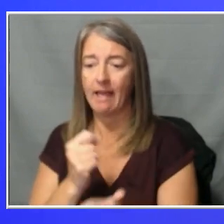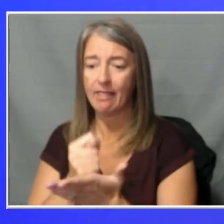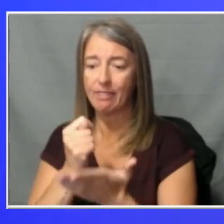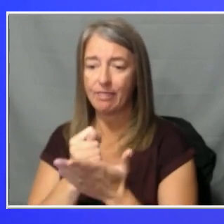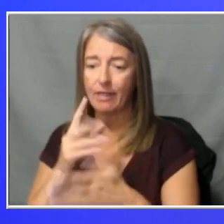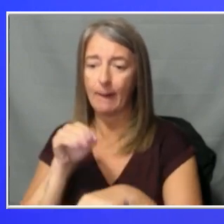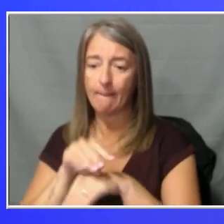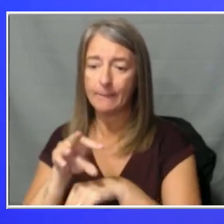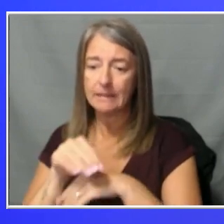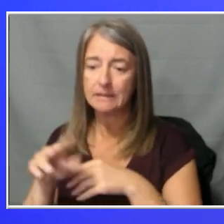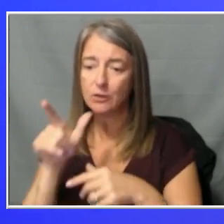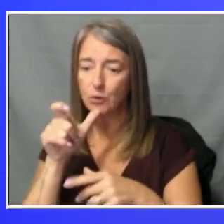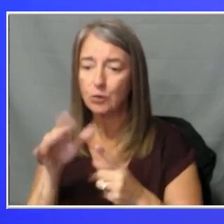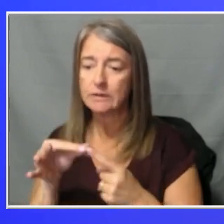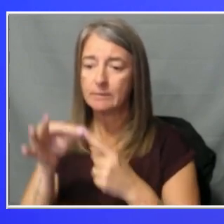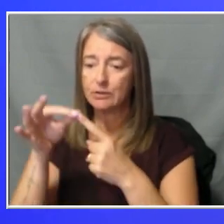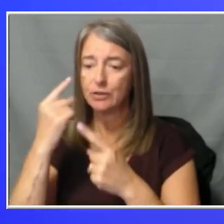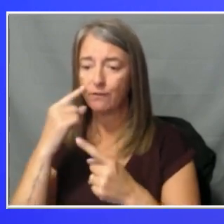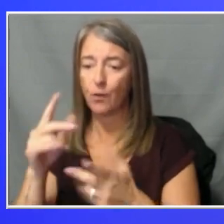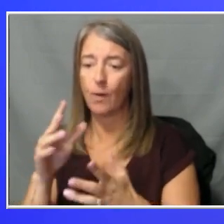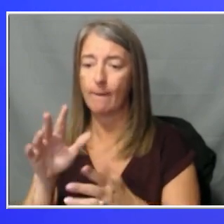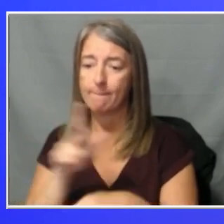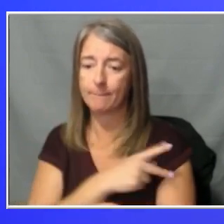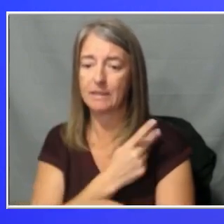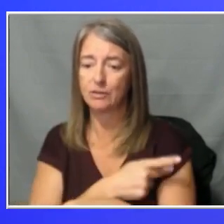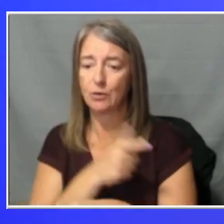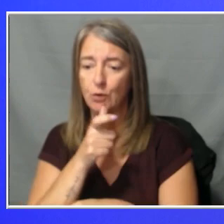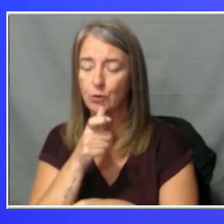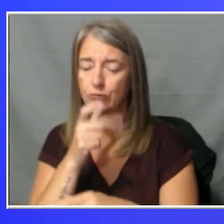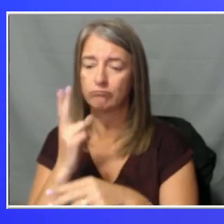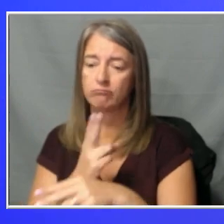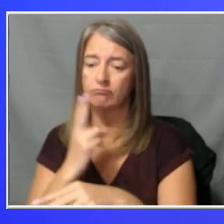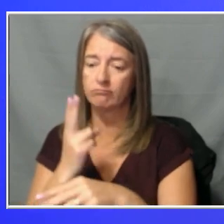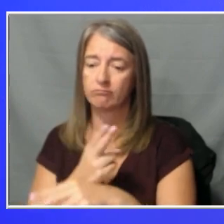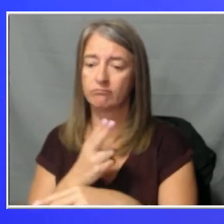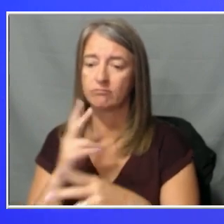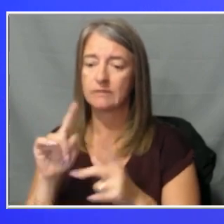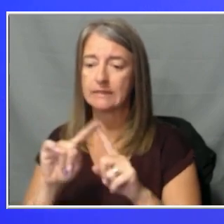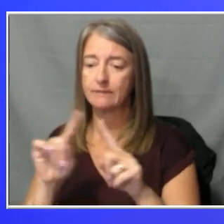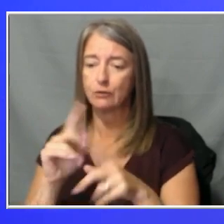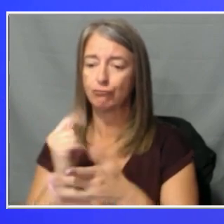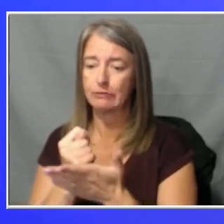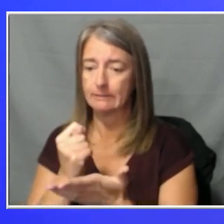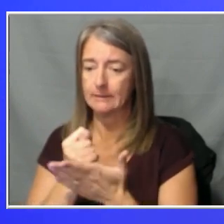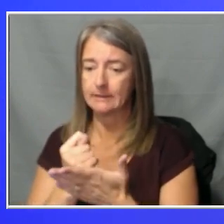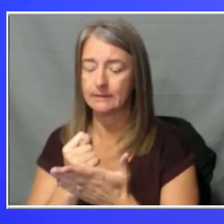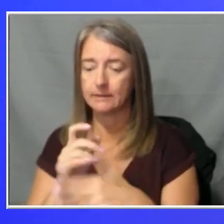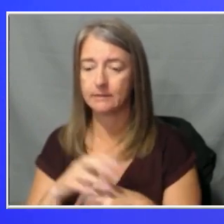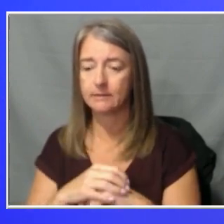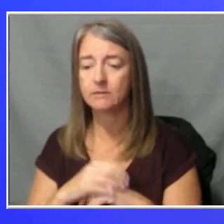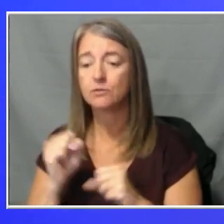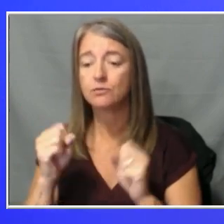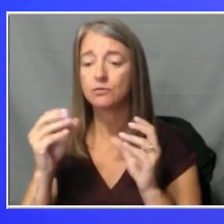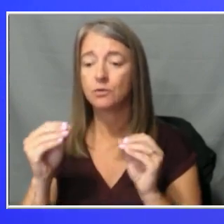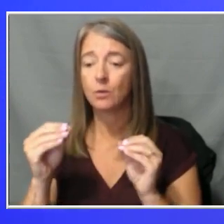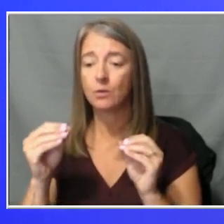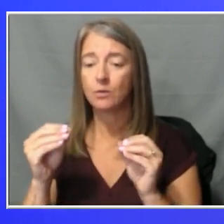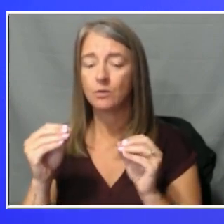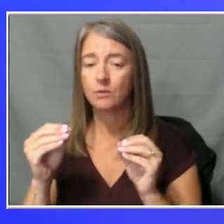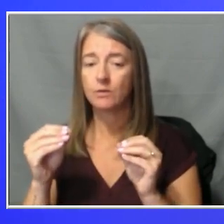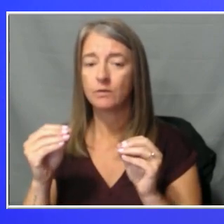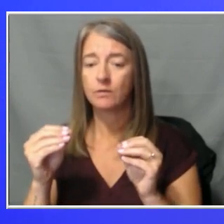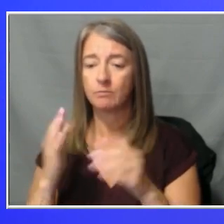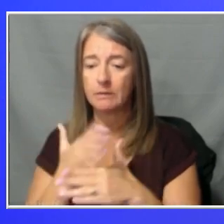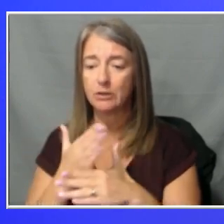are especially for patients that are undergoing treatments. And so, between